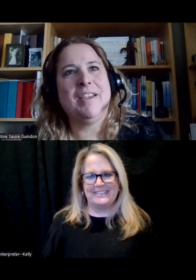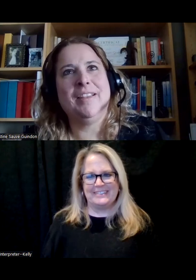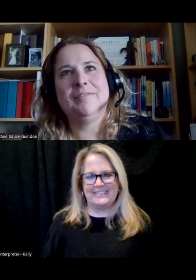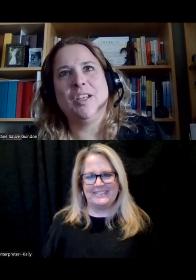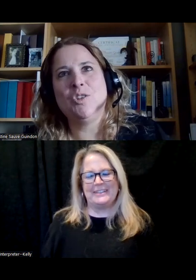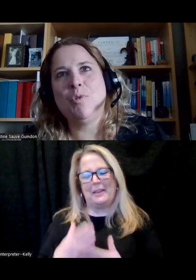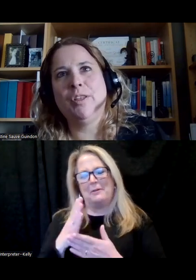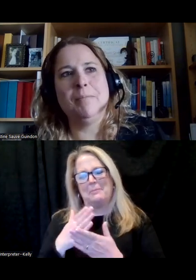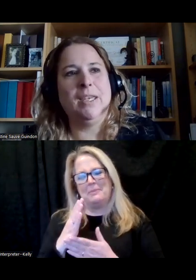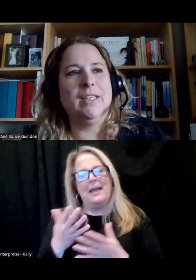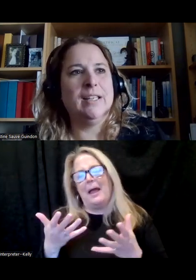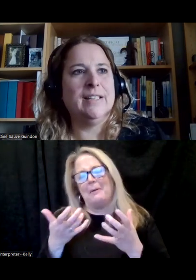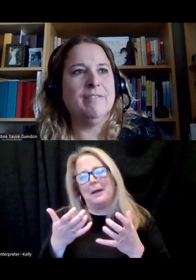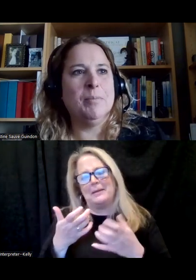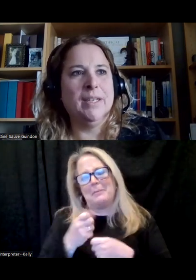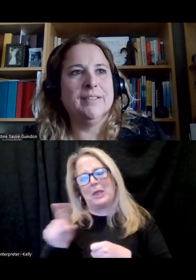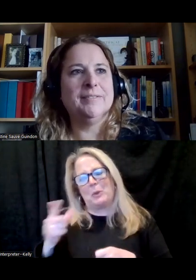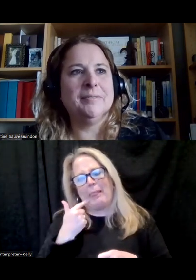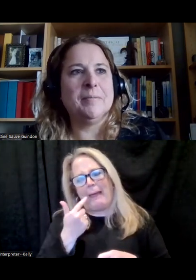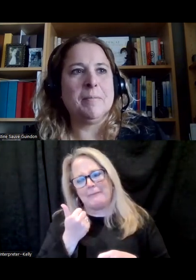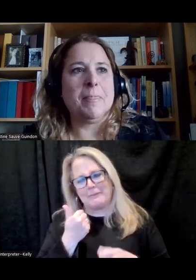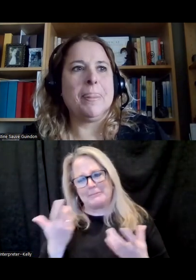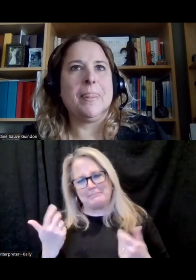All right. I just wanted to make you laugh a bit.